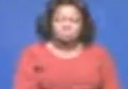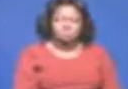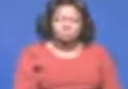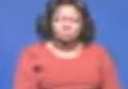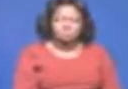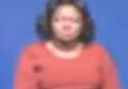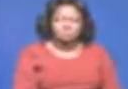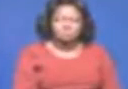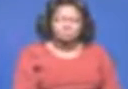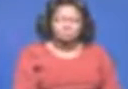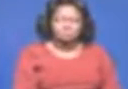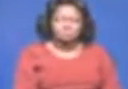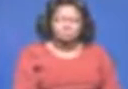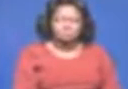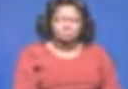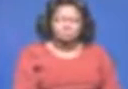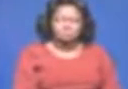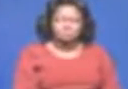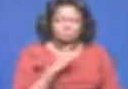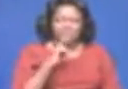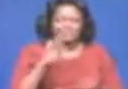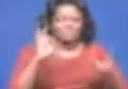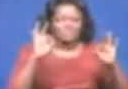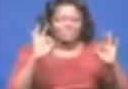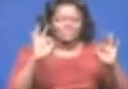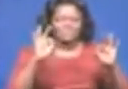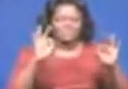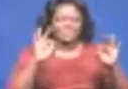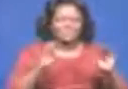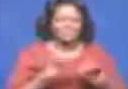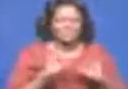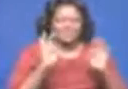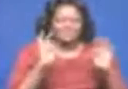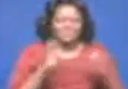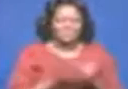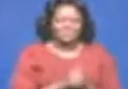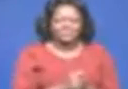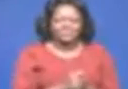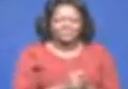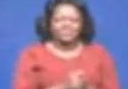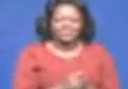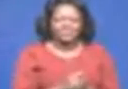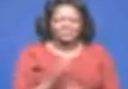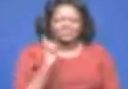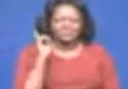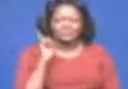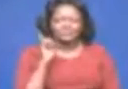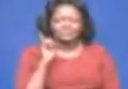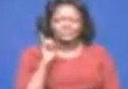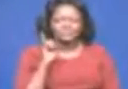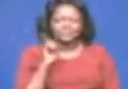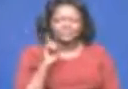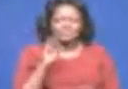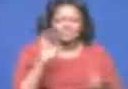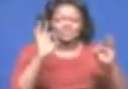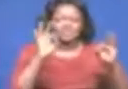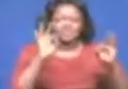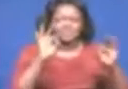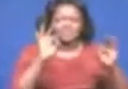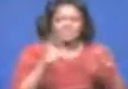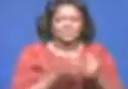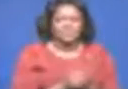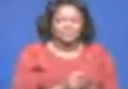And I must also commend that he's looking very, very outstanding. Eh? Mm. This is what we call, he has what we call the sartorial